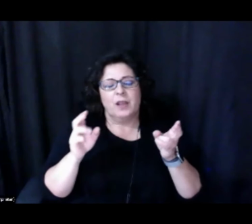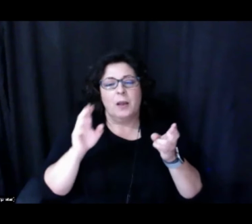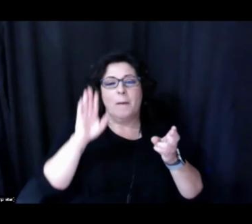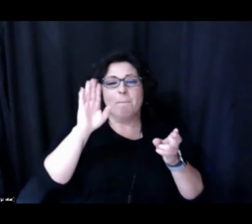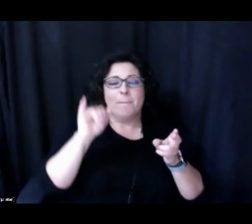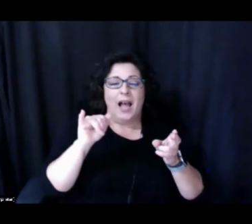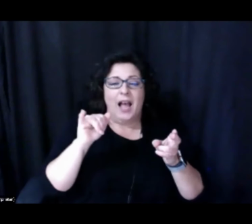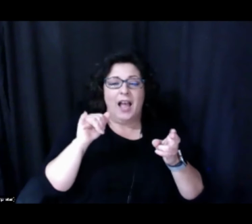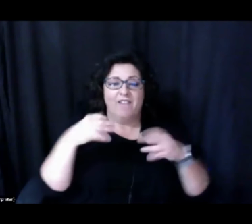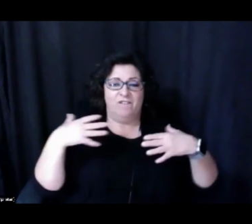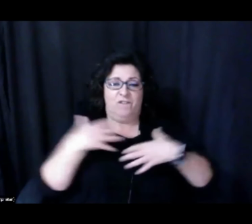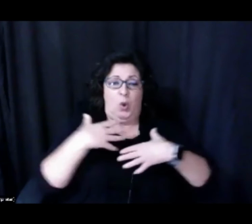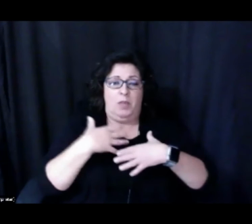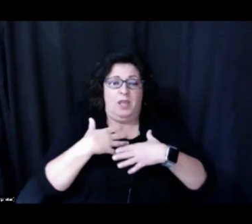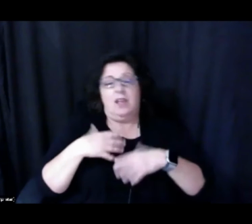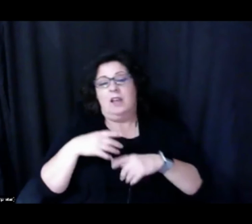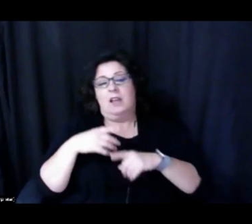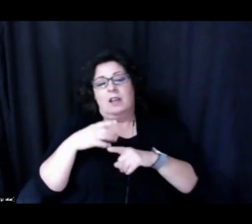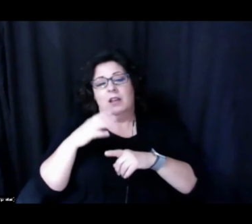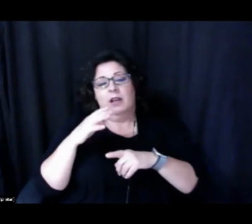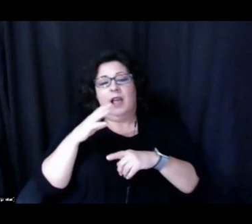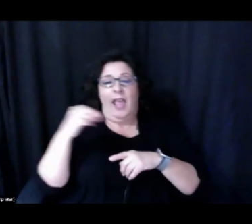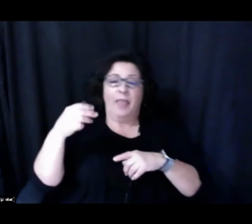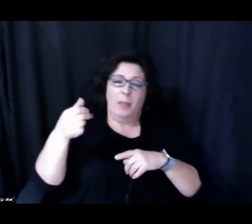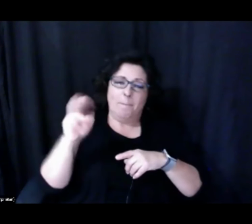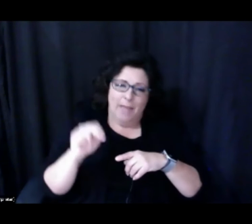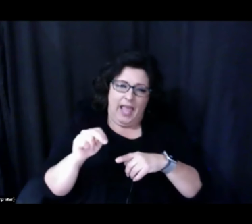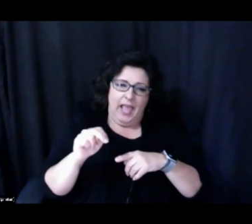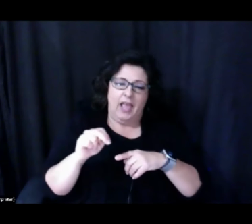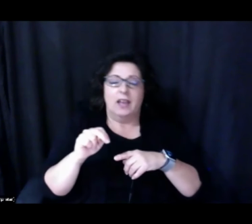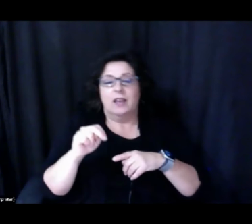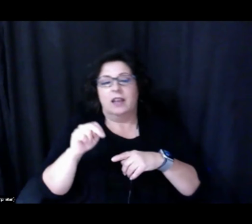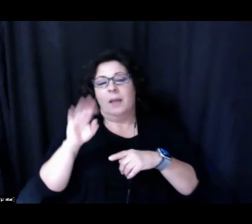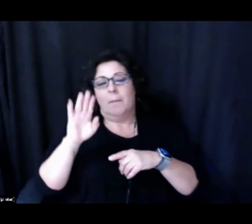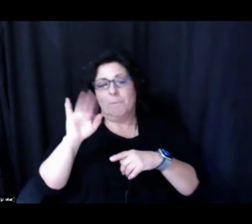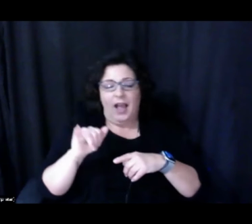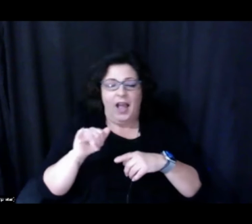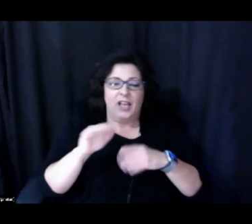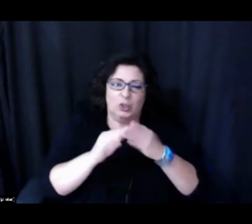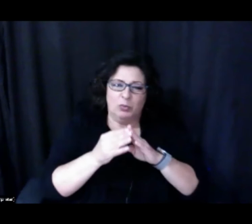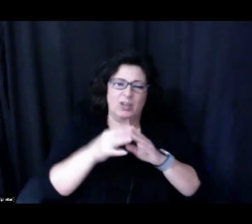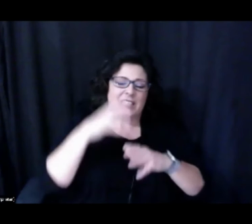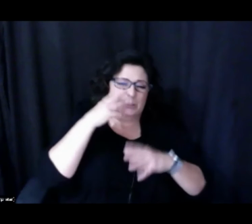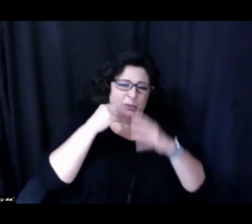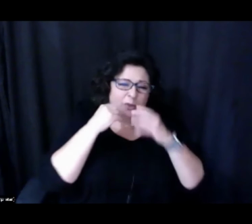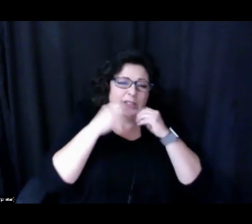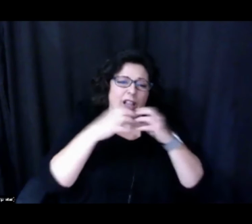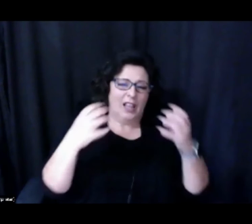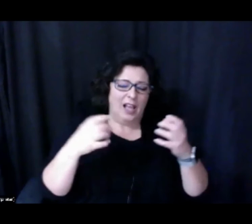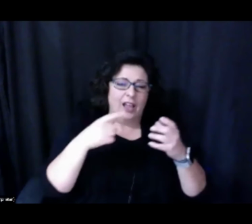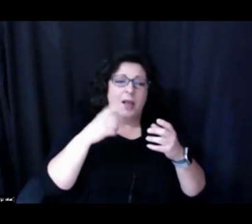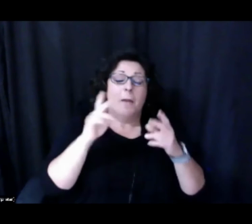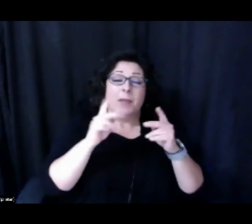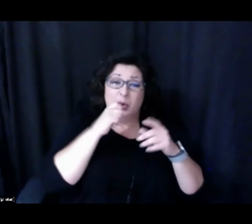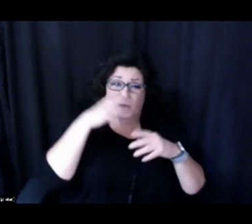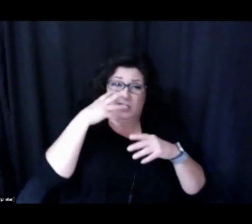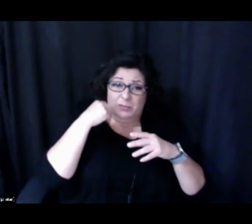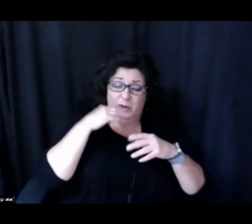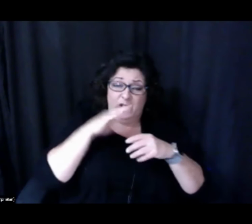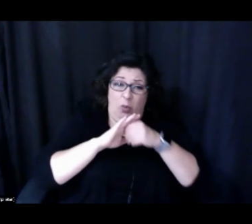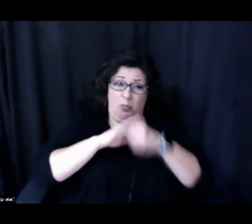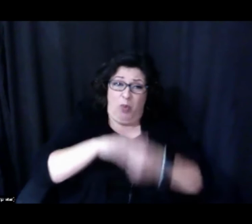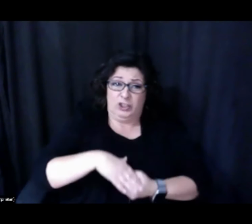biphobia that both the pan and bi community experience. And one thing that can happen when people experience